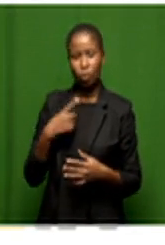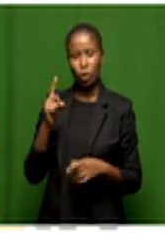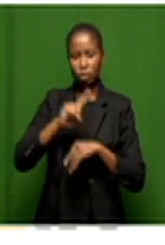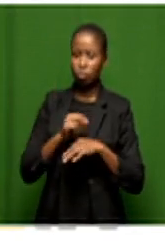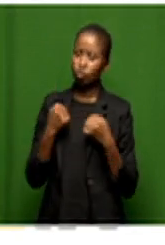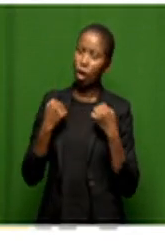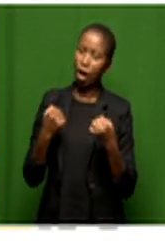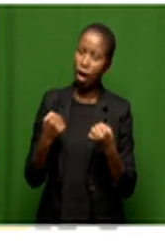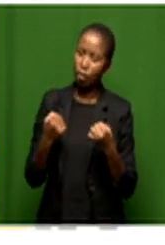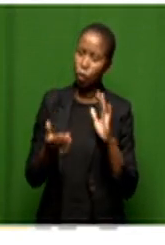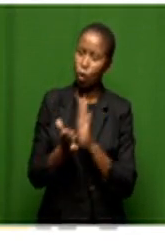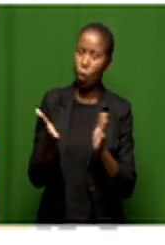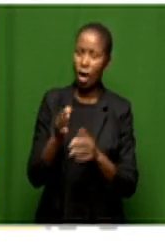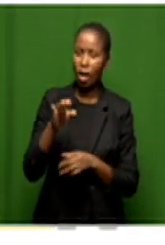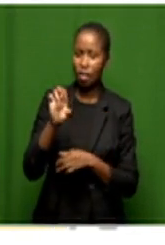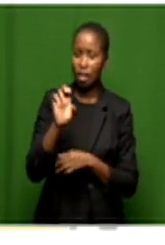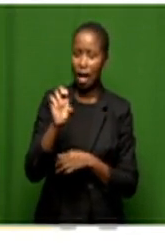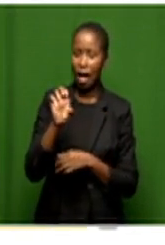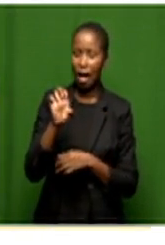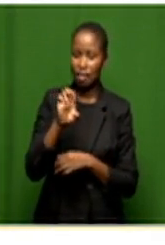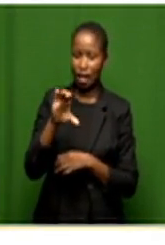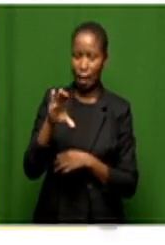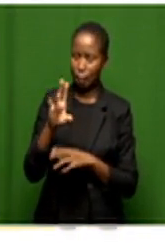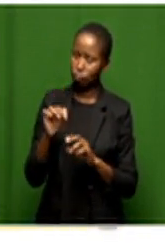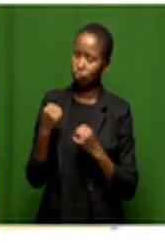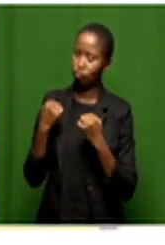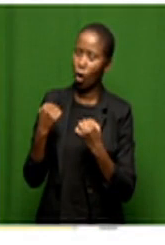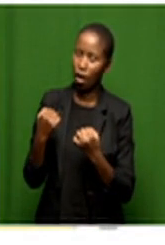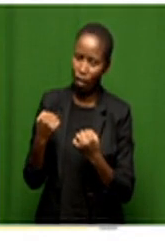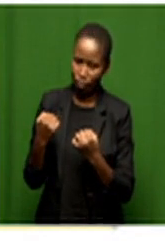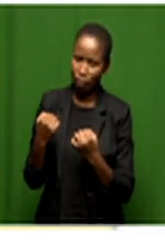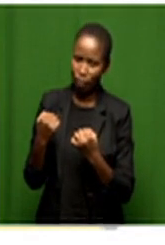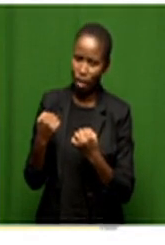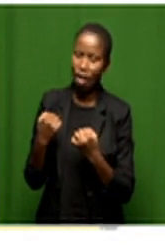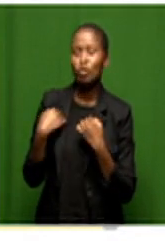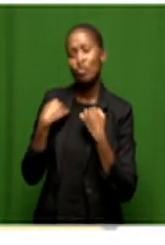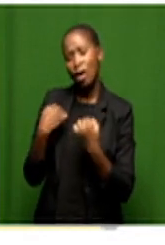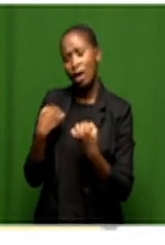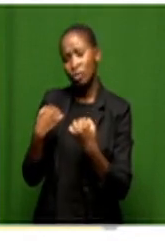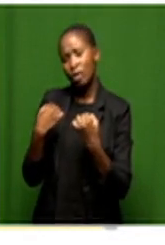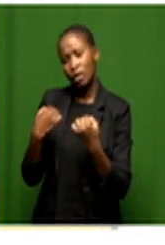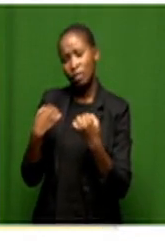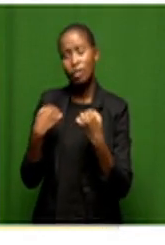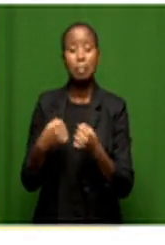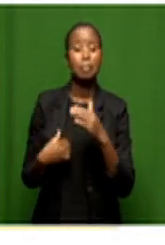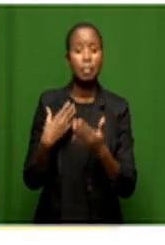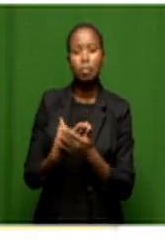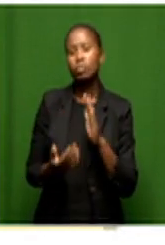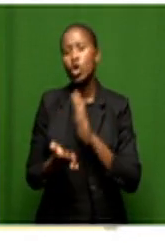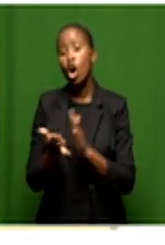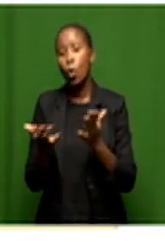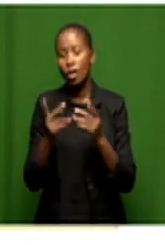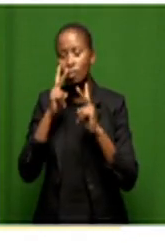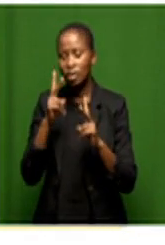Eastern Cape. I've shared the story with Sisa the first time I met him. I was driving down in Eastern Cape, and I was going to some of our